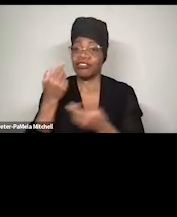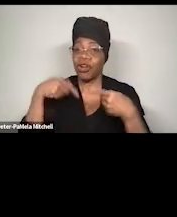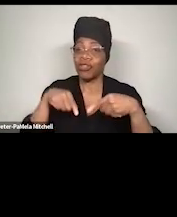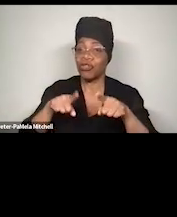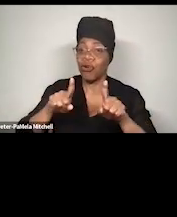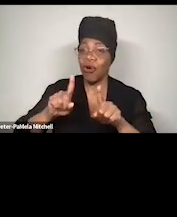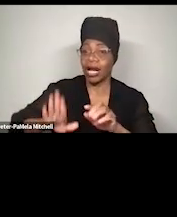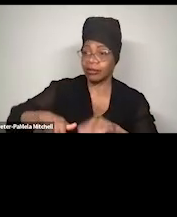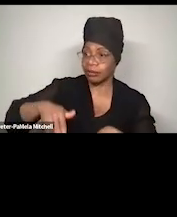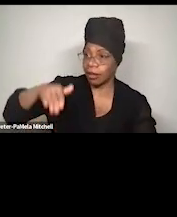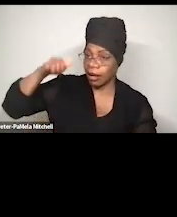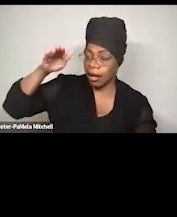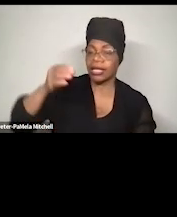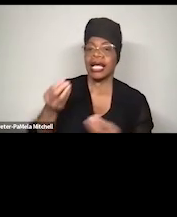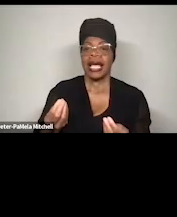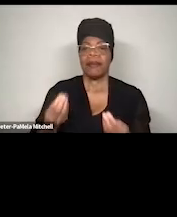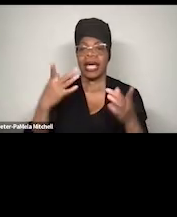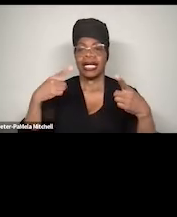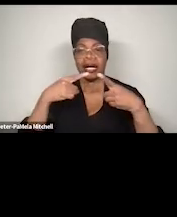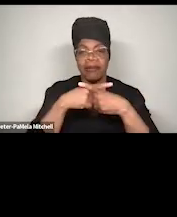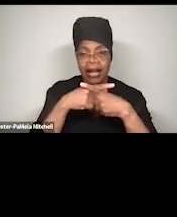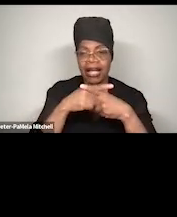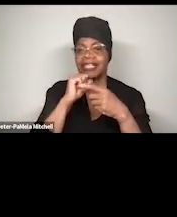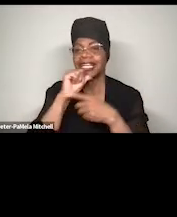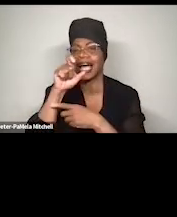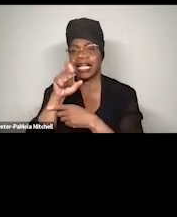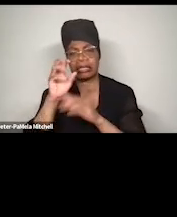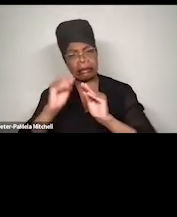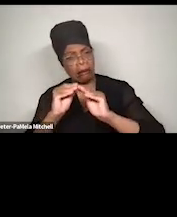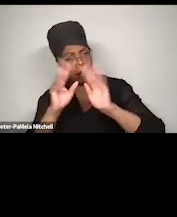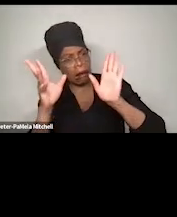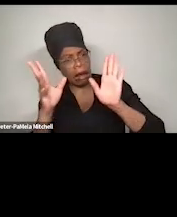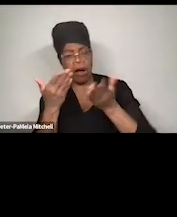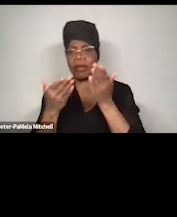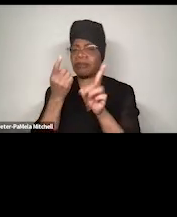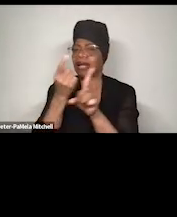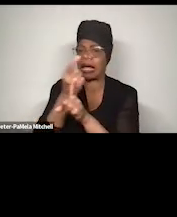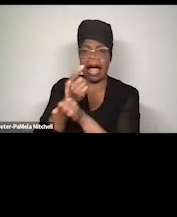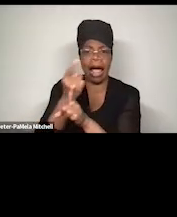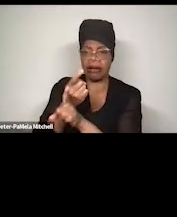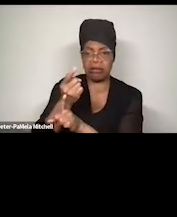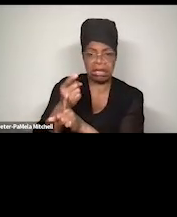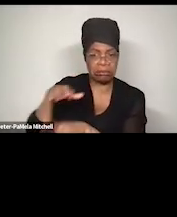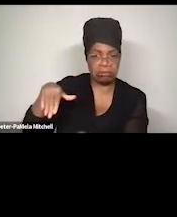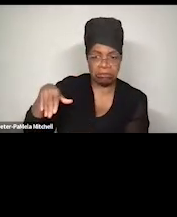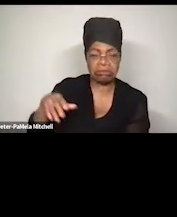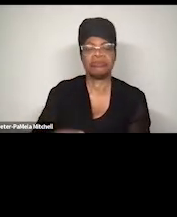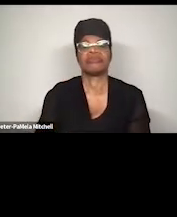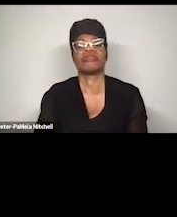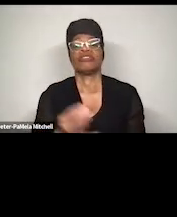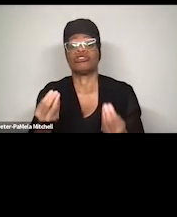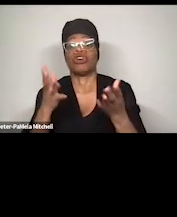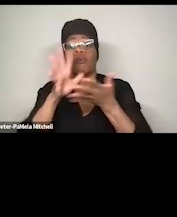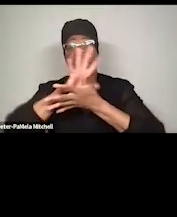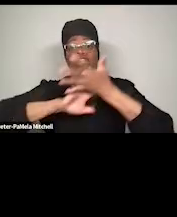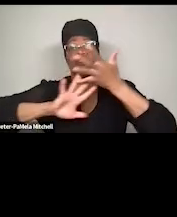childhood. Lots of them conflicting, not necessarily making sense, maybe not accurate anymore. And so there's just a lot of confusion